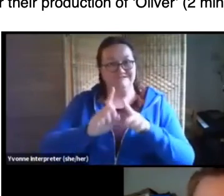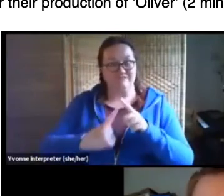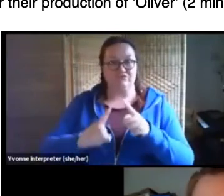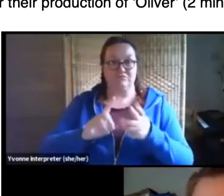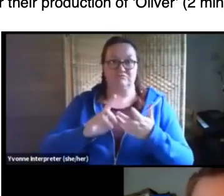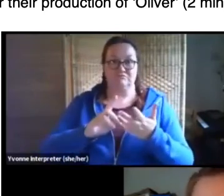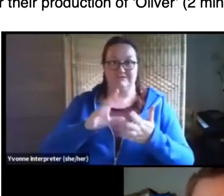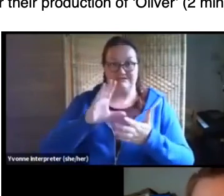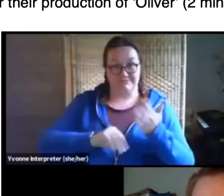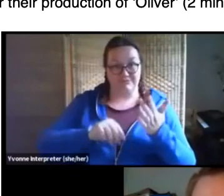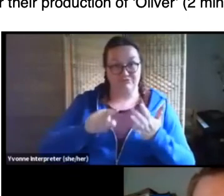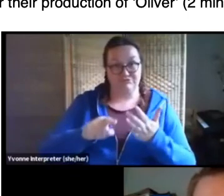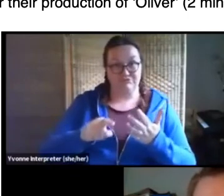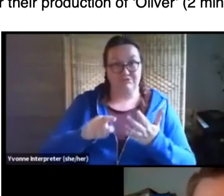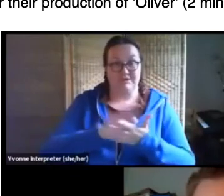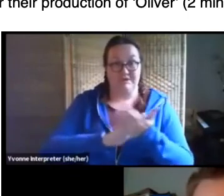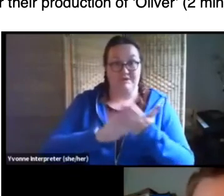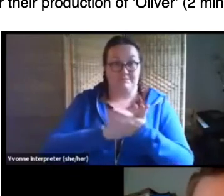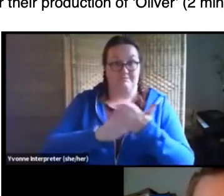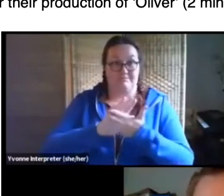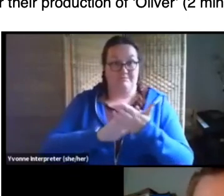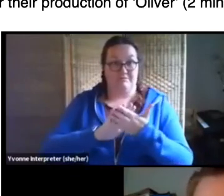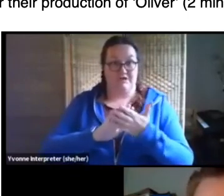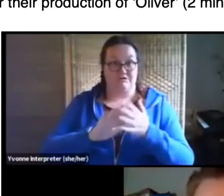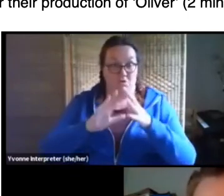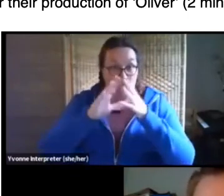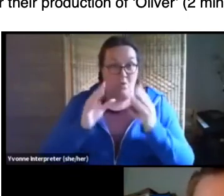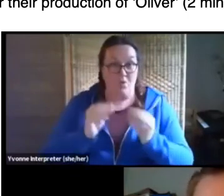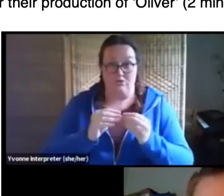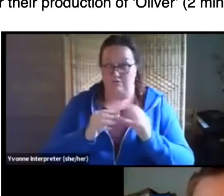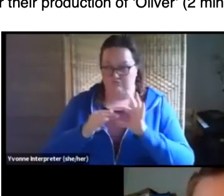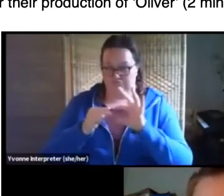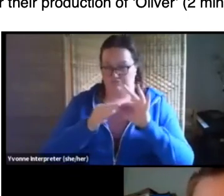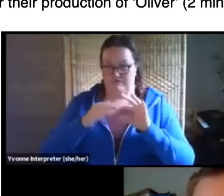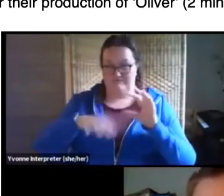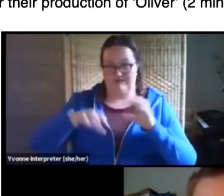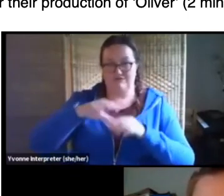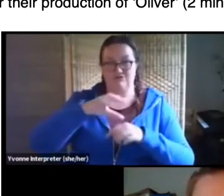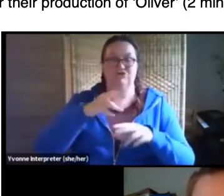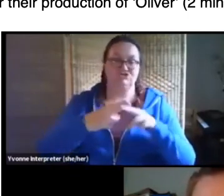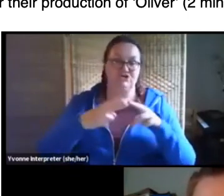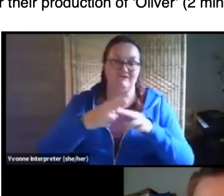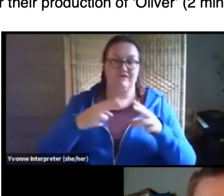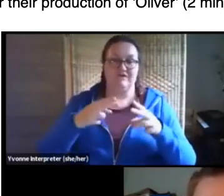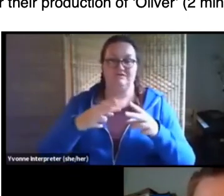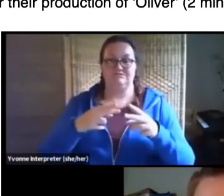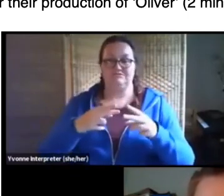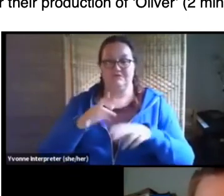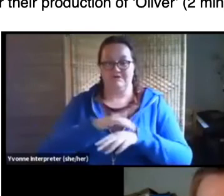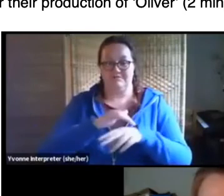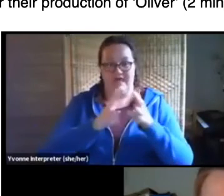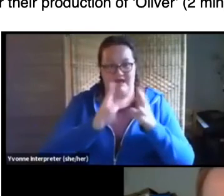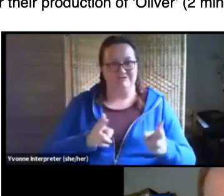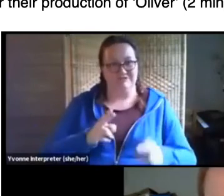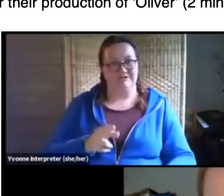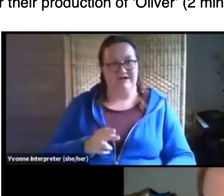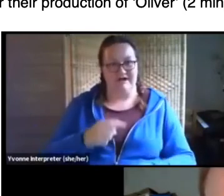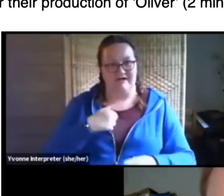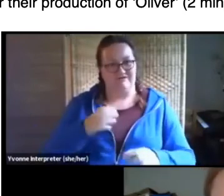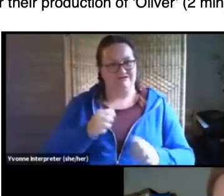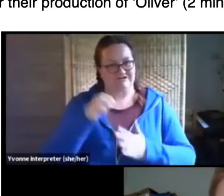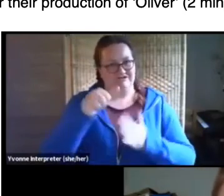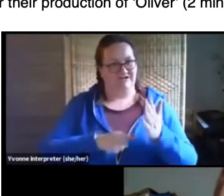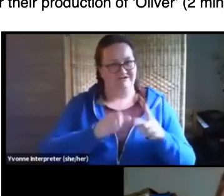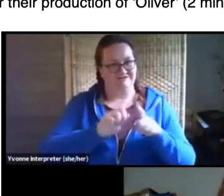think, as a whole consortium of venues, so that's the Playhouse and Sheffield Theatre. Oh gosh, I've started listing now.